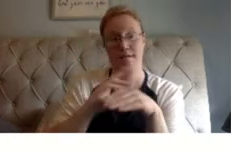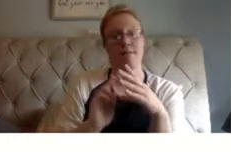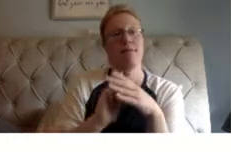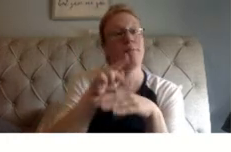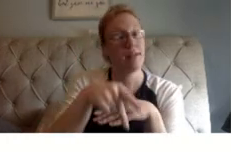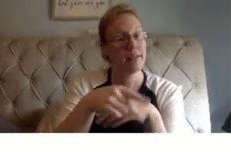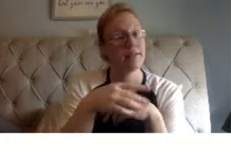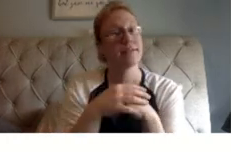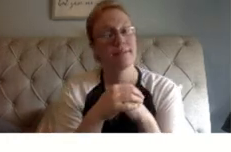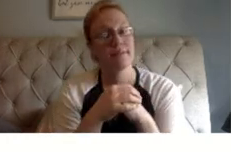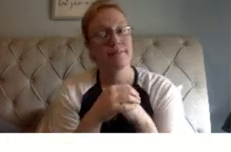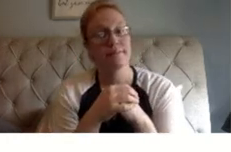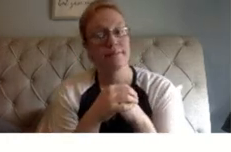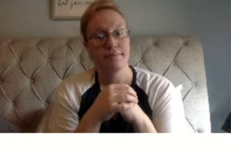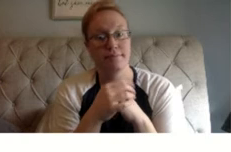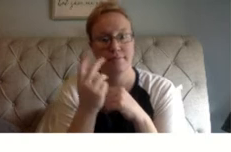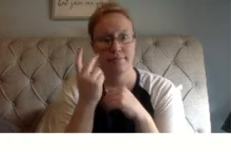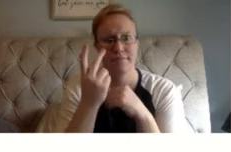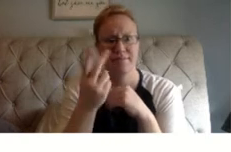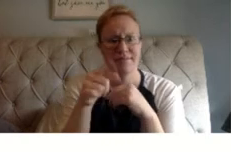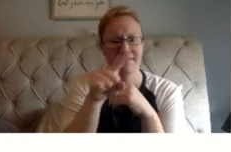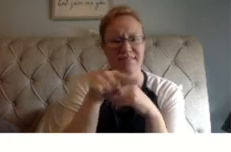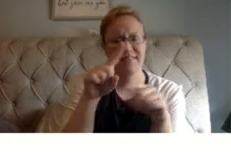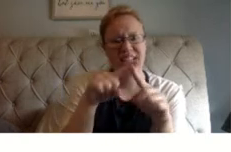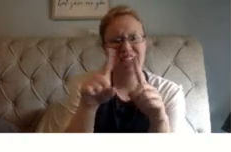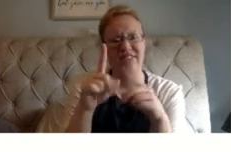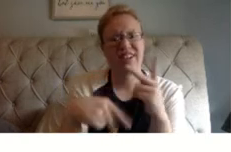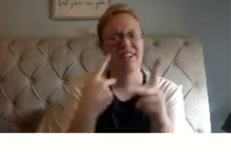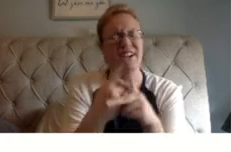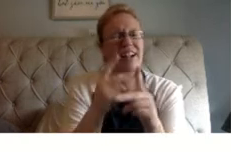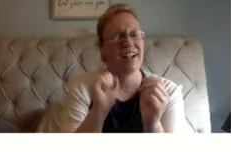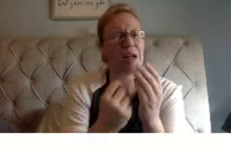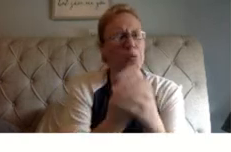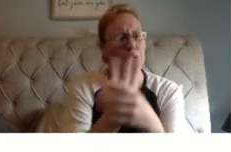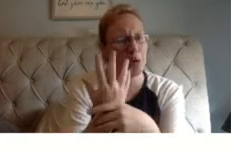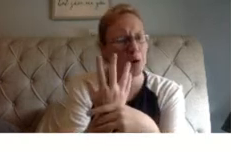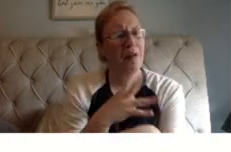plants. Look at all those things you can grow.